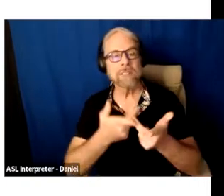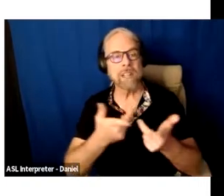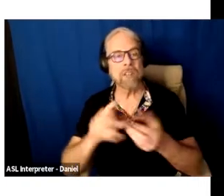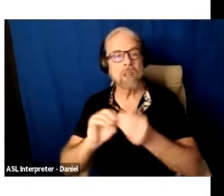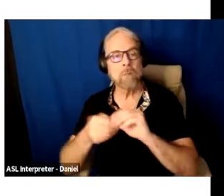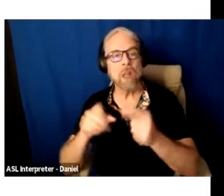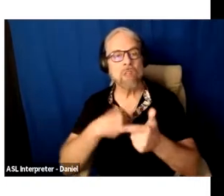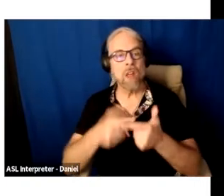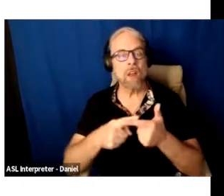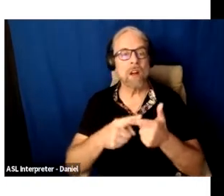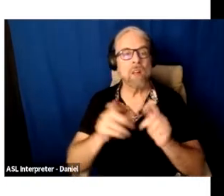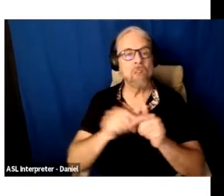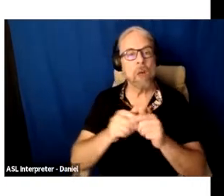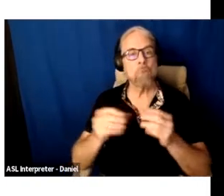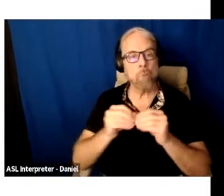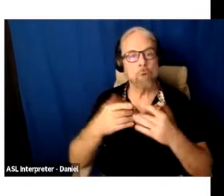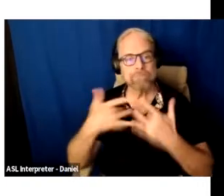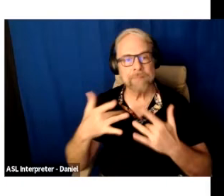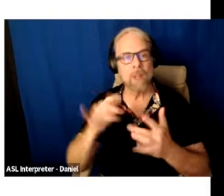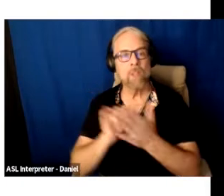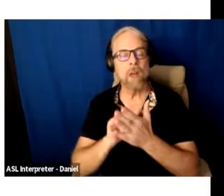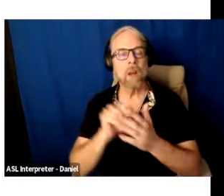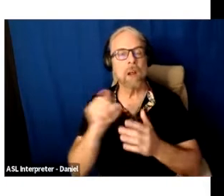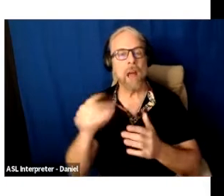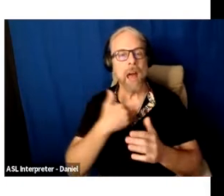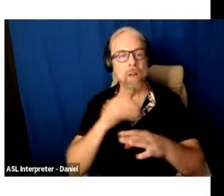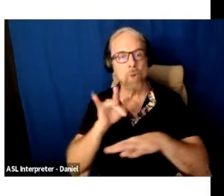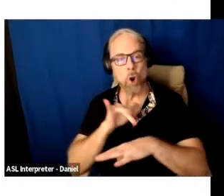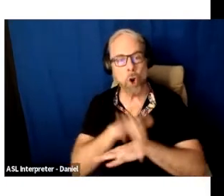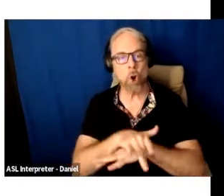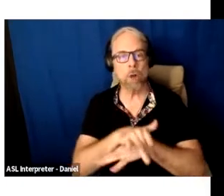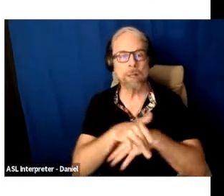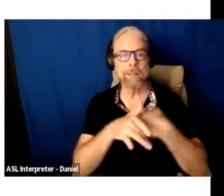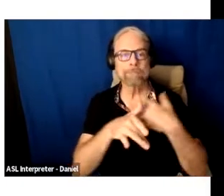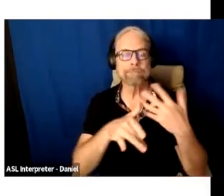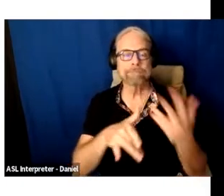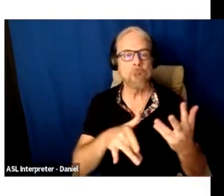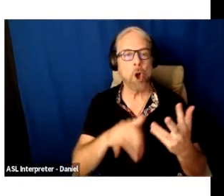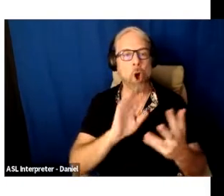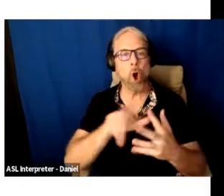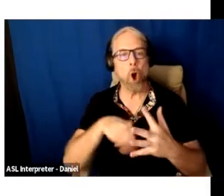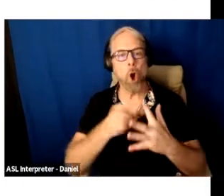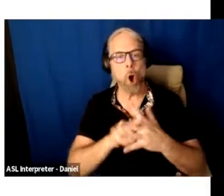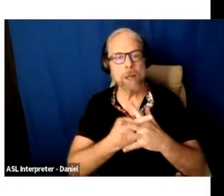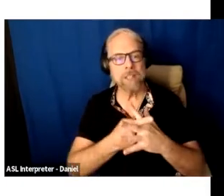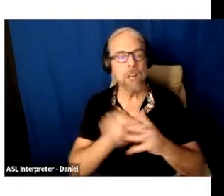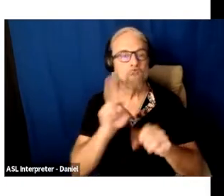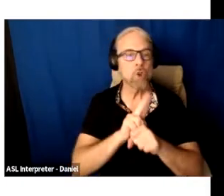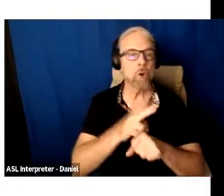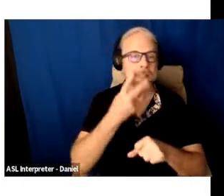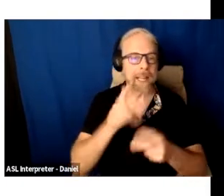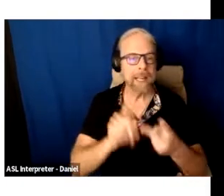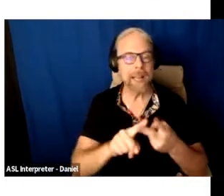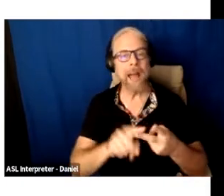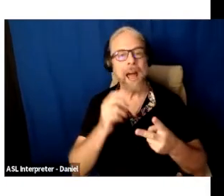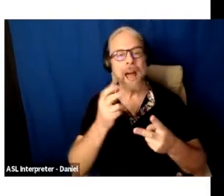the greater the likelihood that they would have early onset of using cigarettes, of using alcohol,